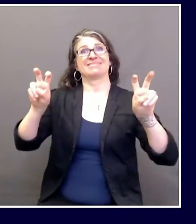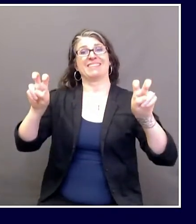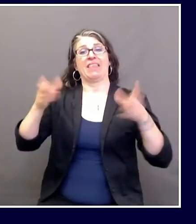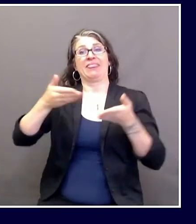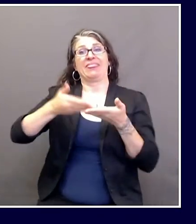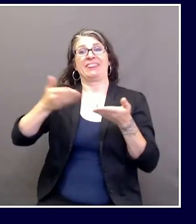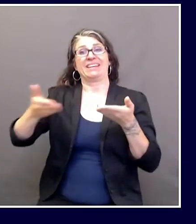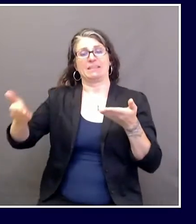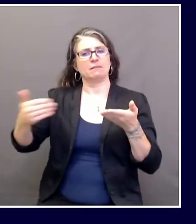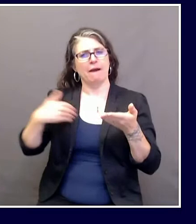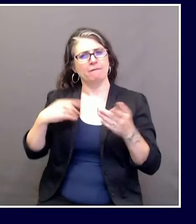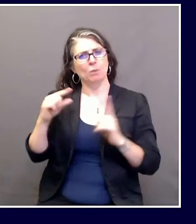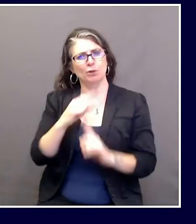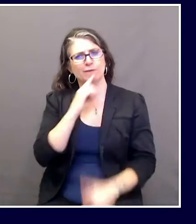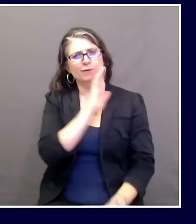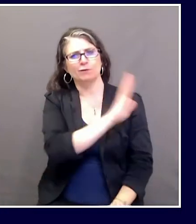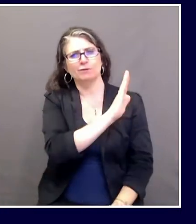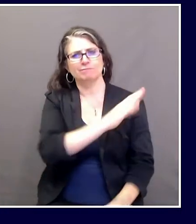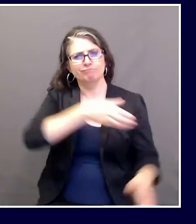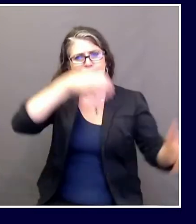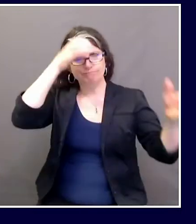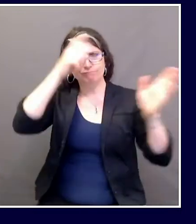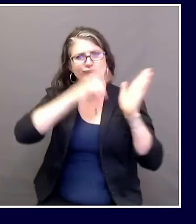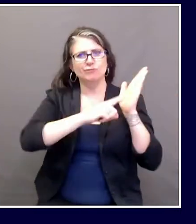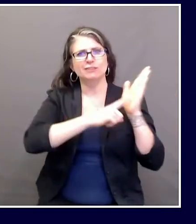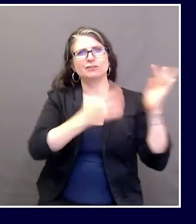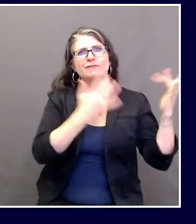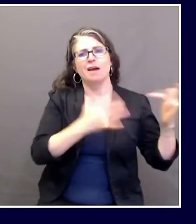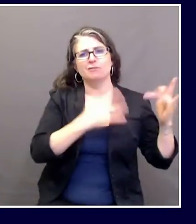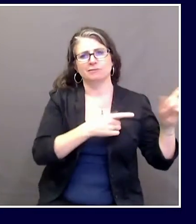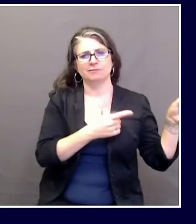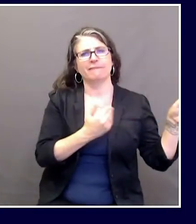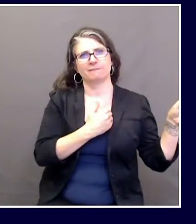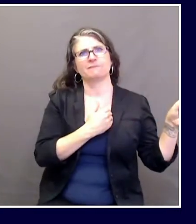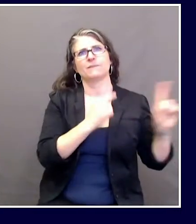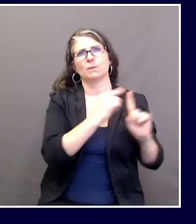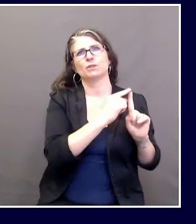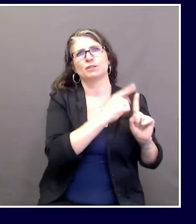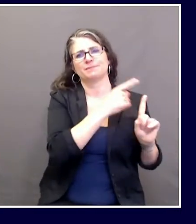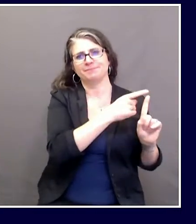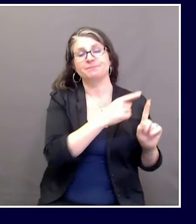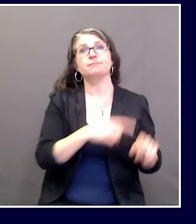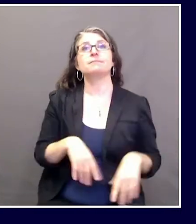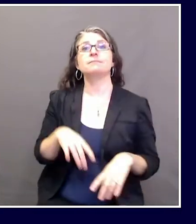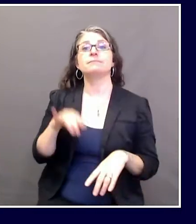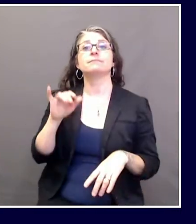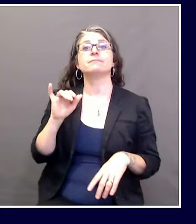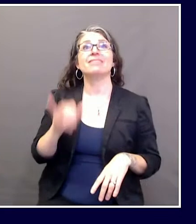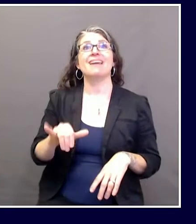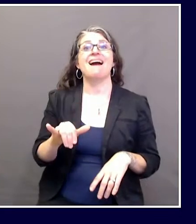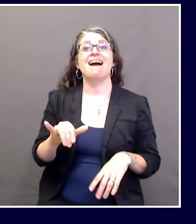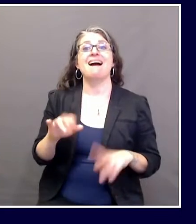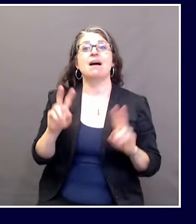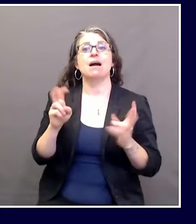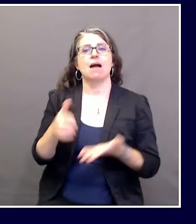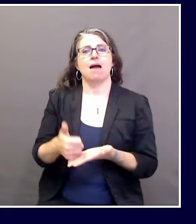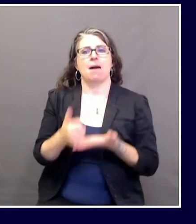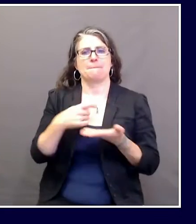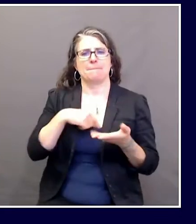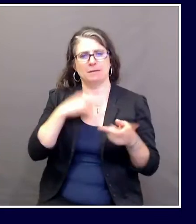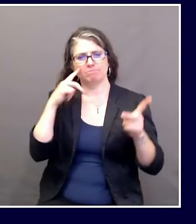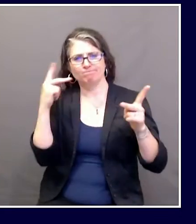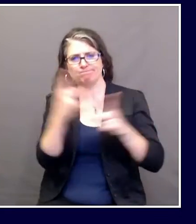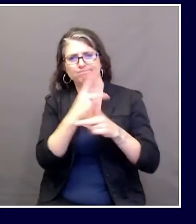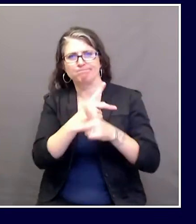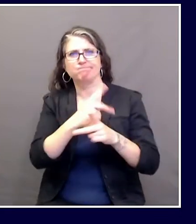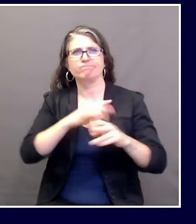epidemiologists project and predict what portion of the undiagnosed cases may be out there. As I like to think